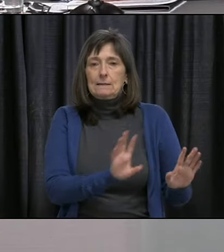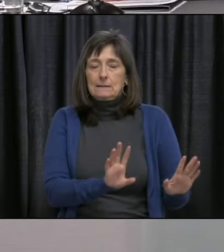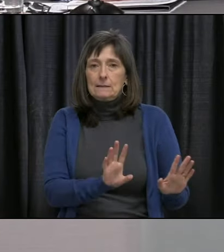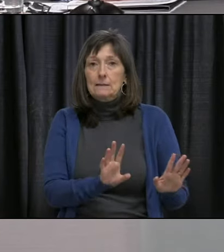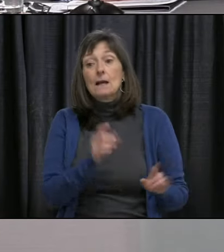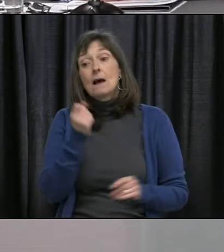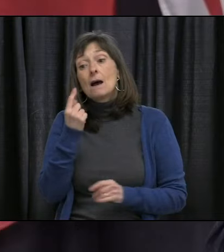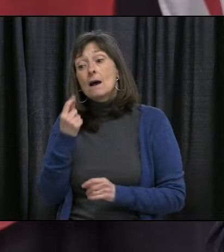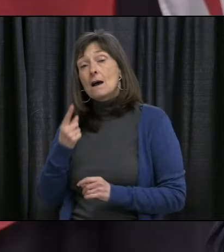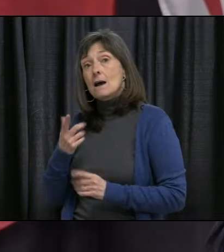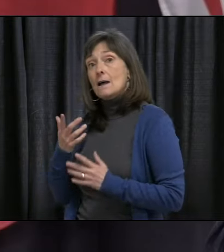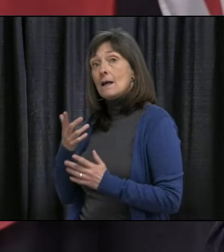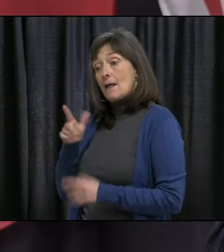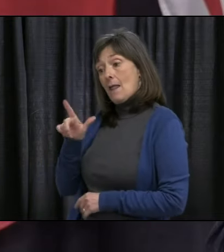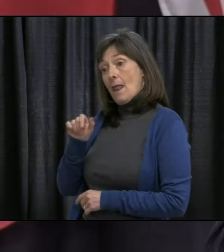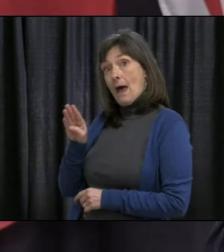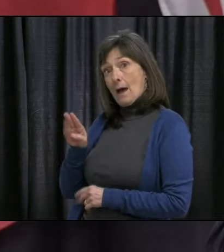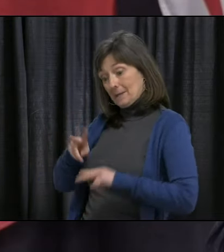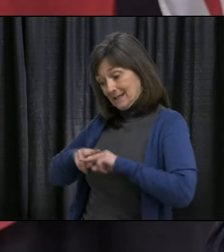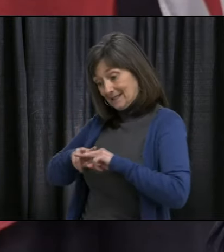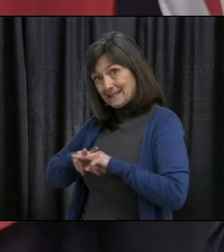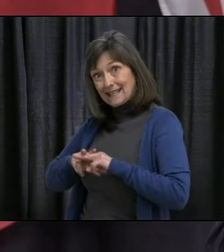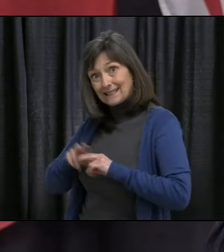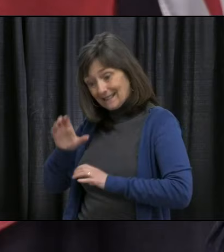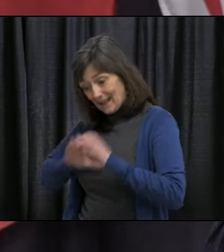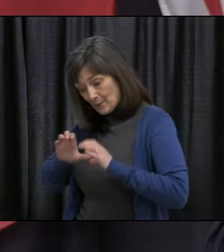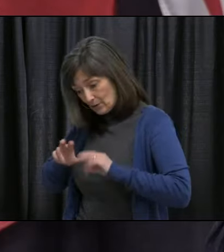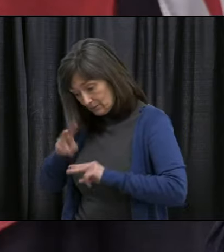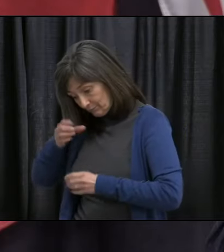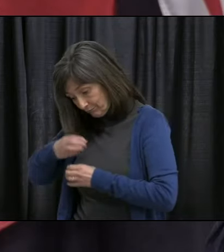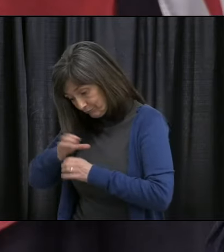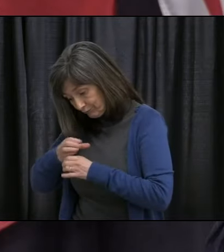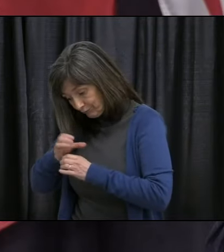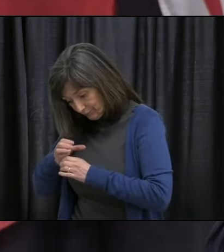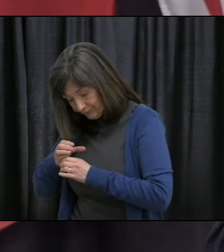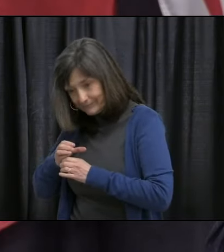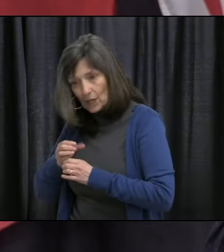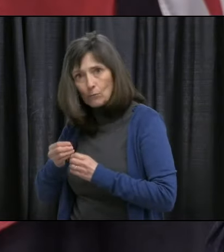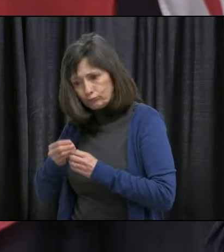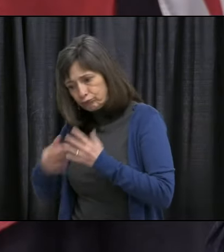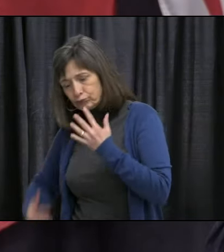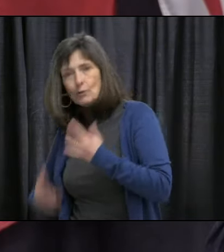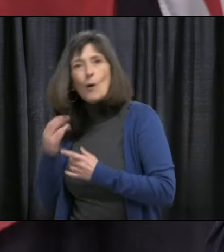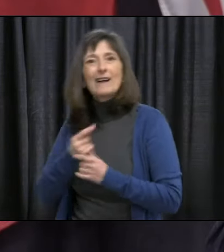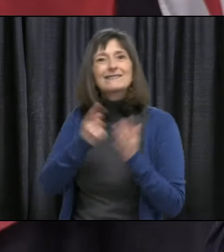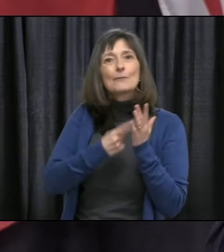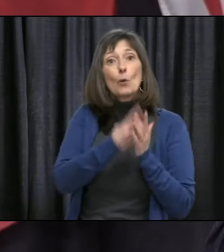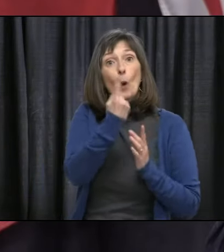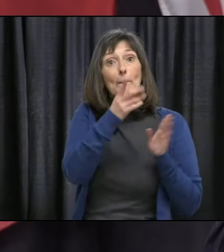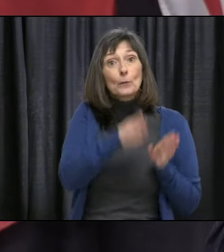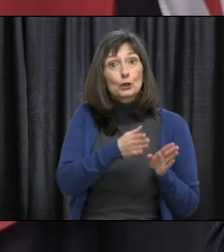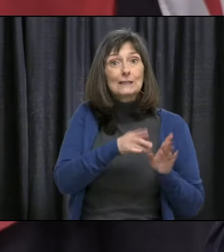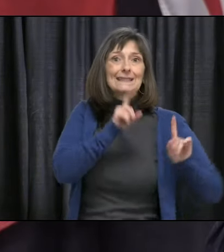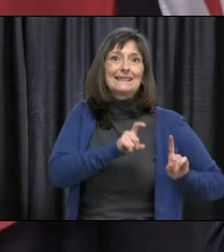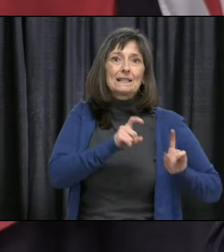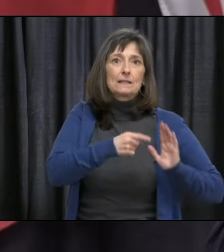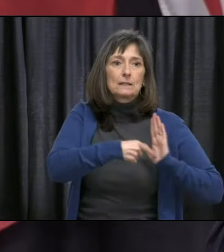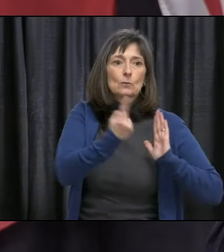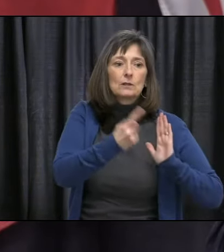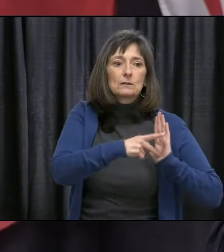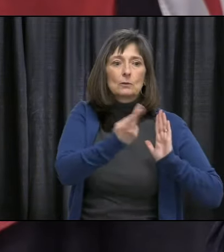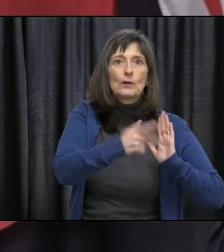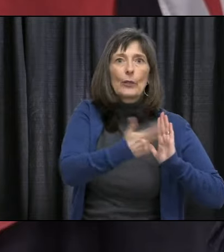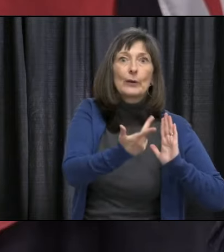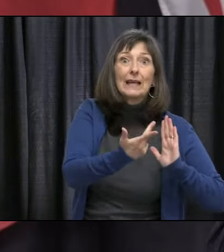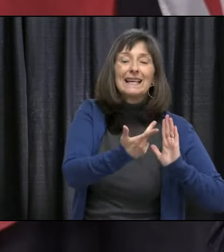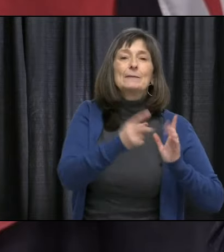done by the lab would be significantly higher than this, given the fact that people are tested multiple times in some instances. So